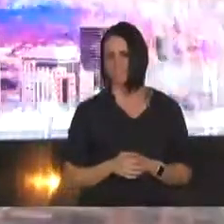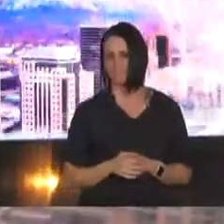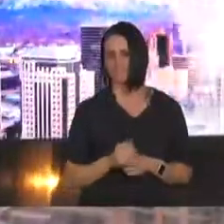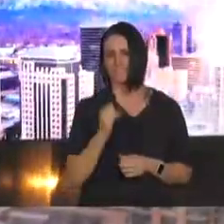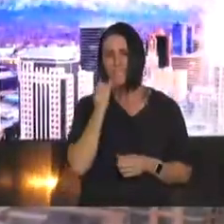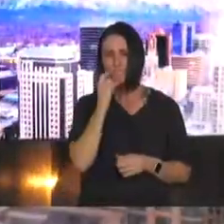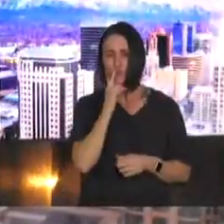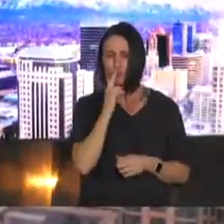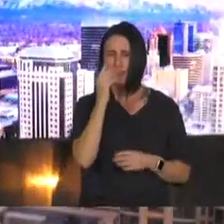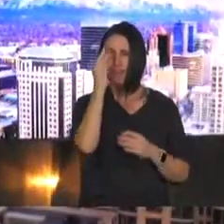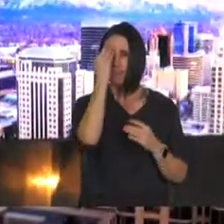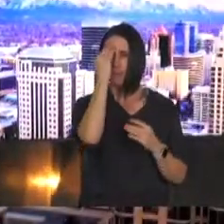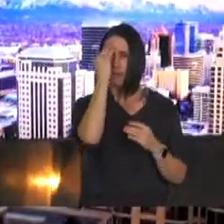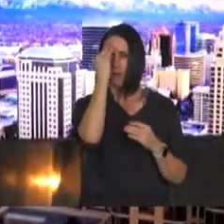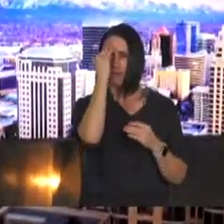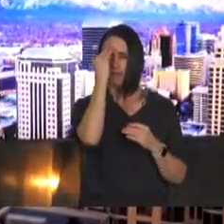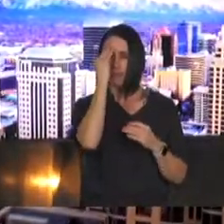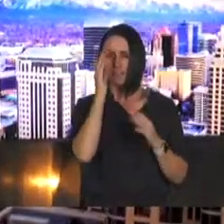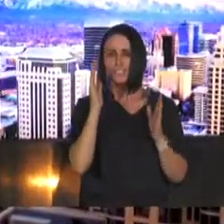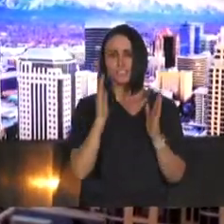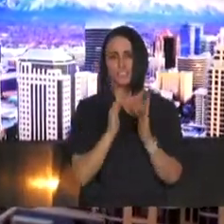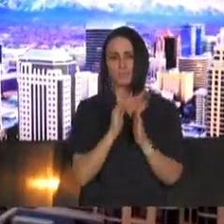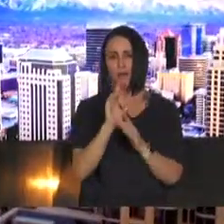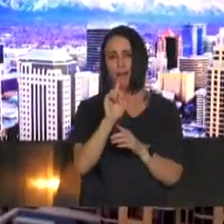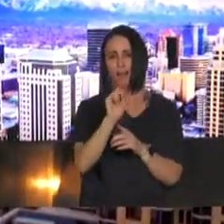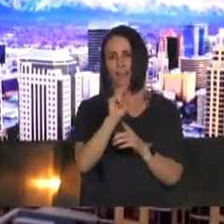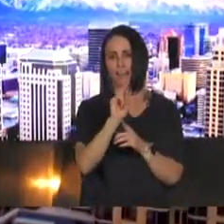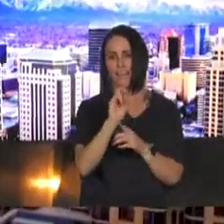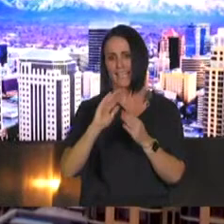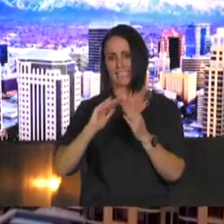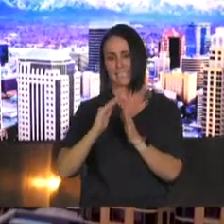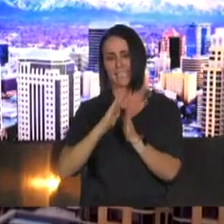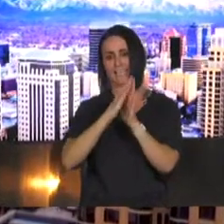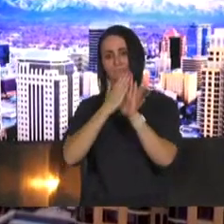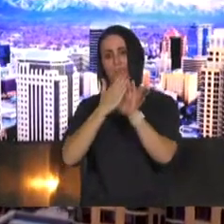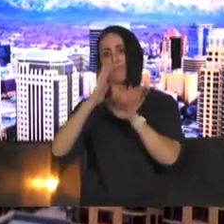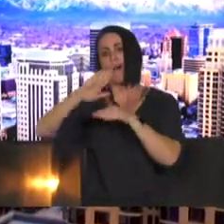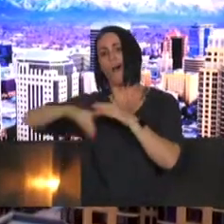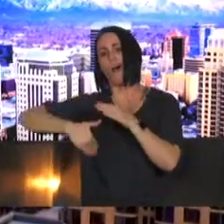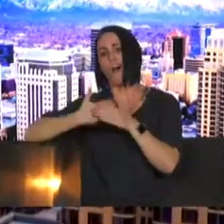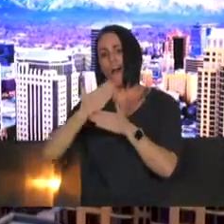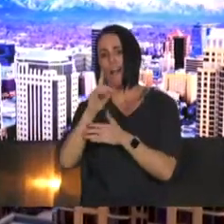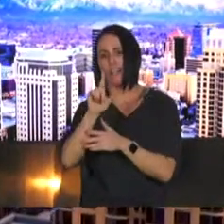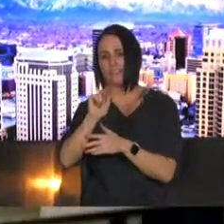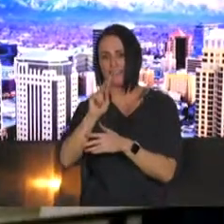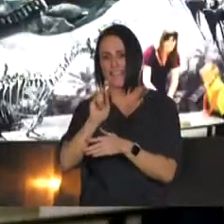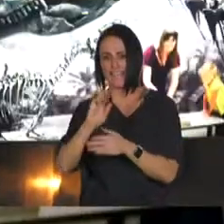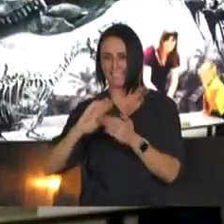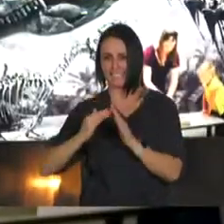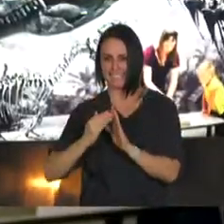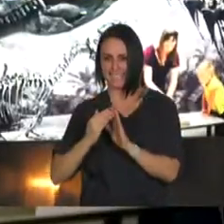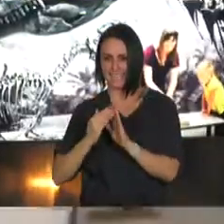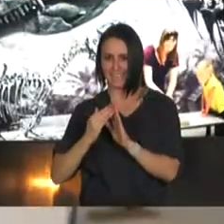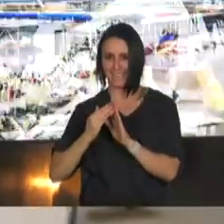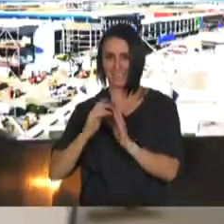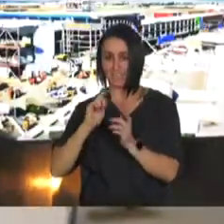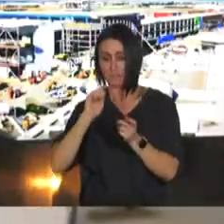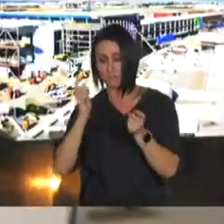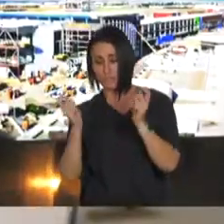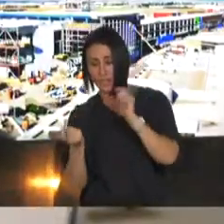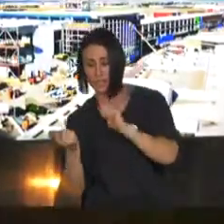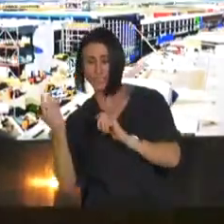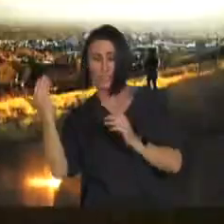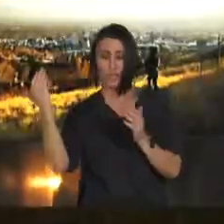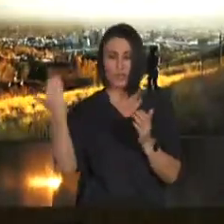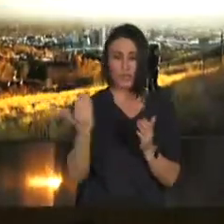If you really think about it, Small Lake City has become all Lake City, an evolution,